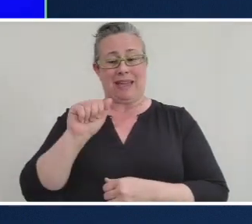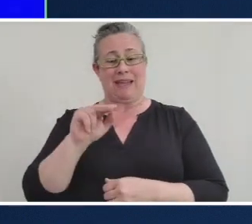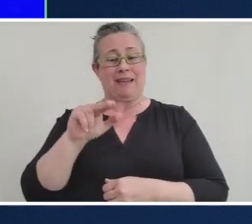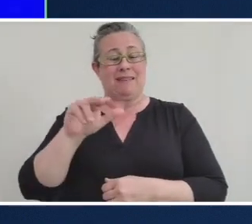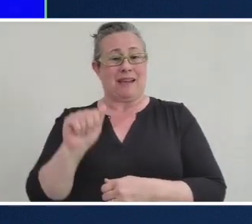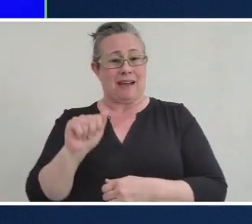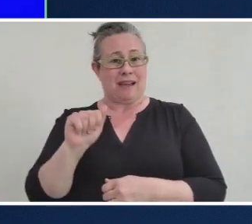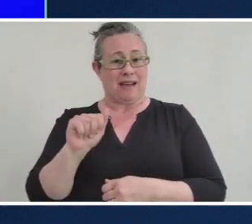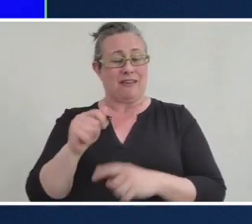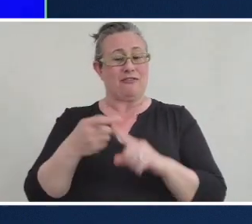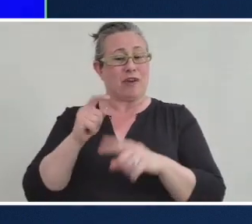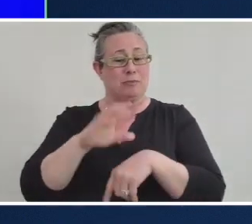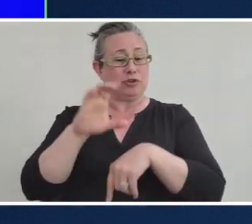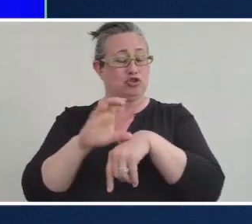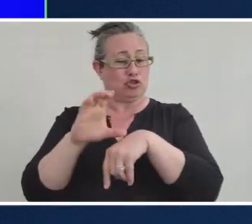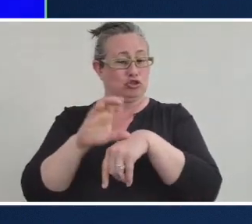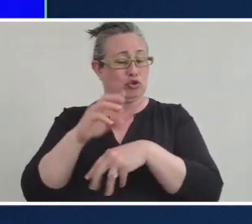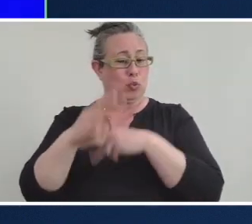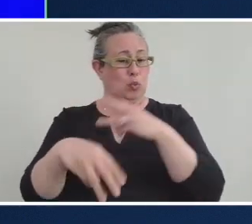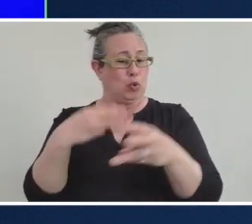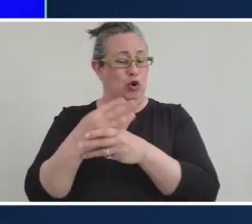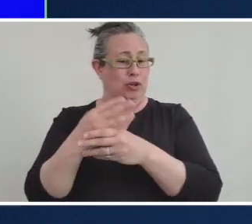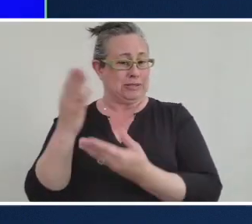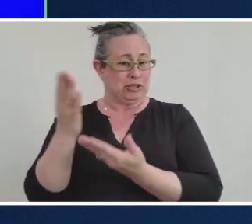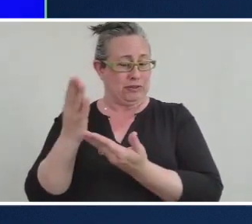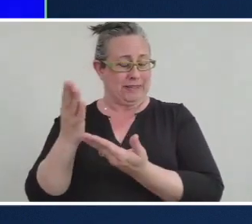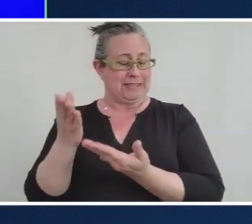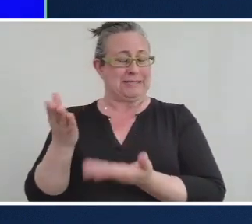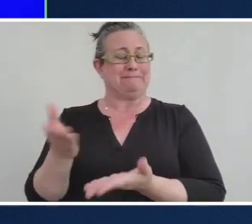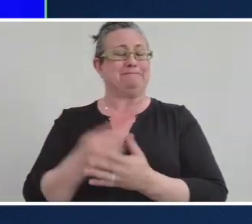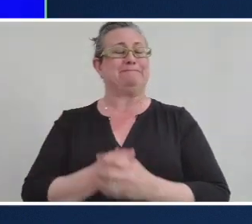the Church World Service.